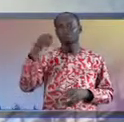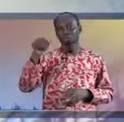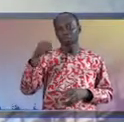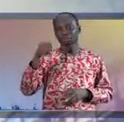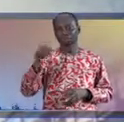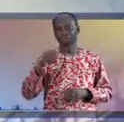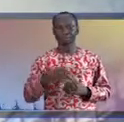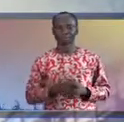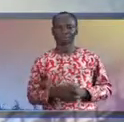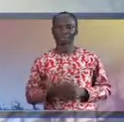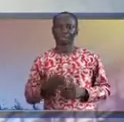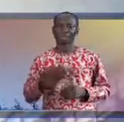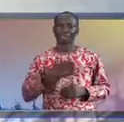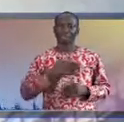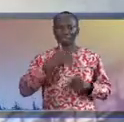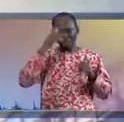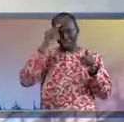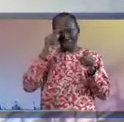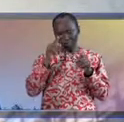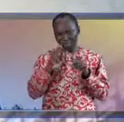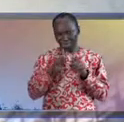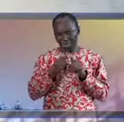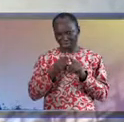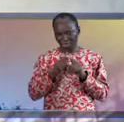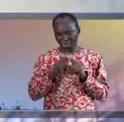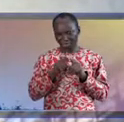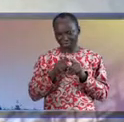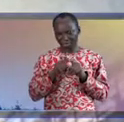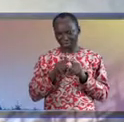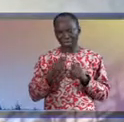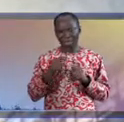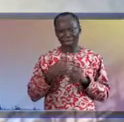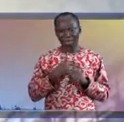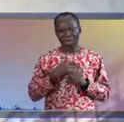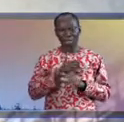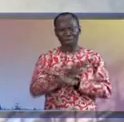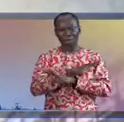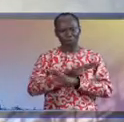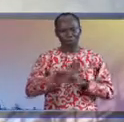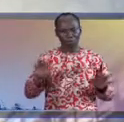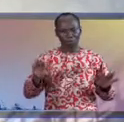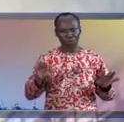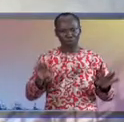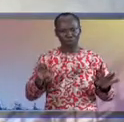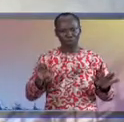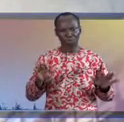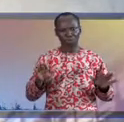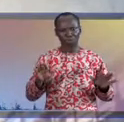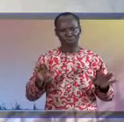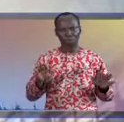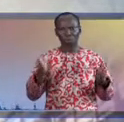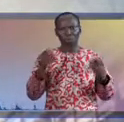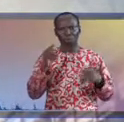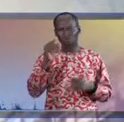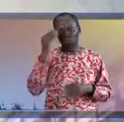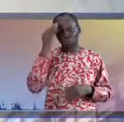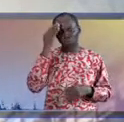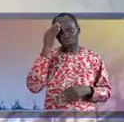Moreover, brethren, I do not want you to be unaware that all our